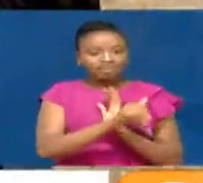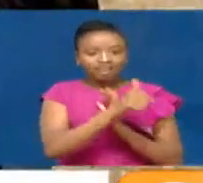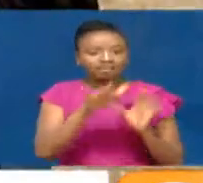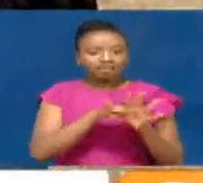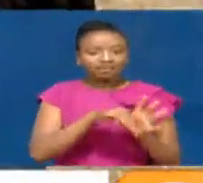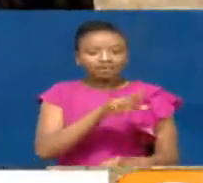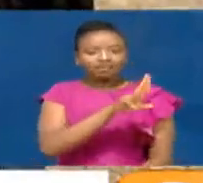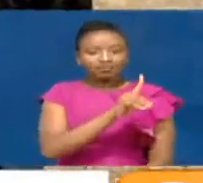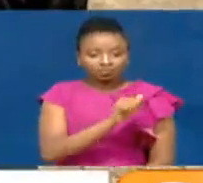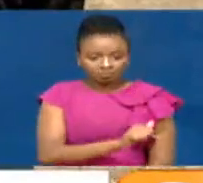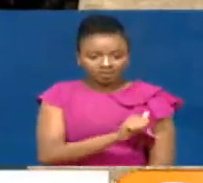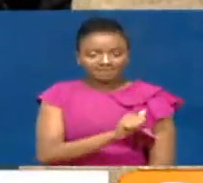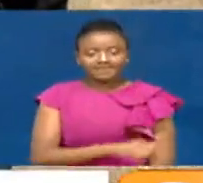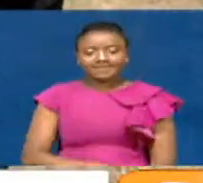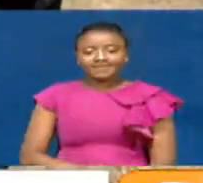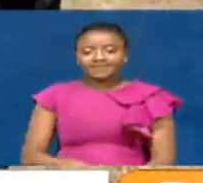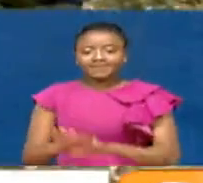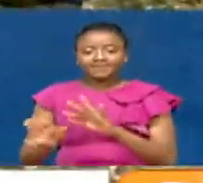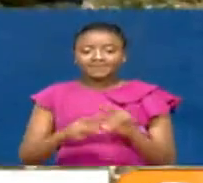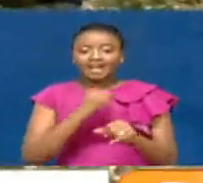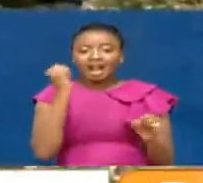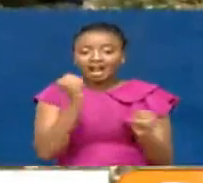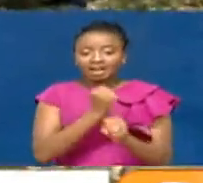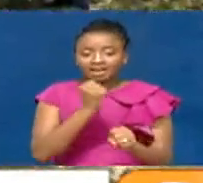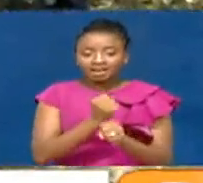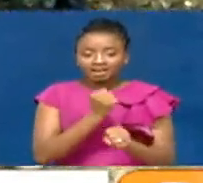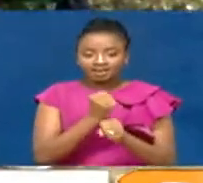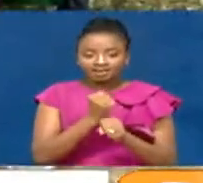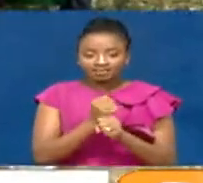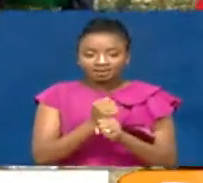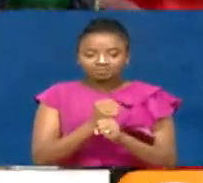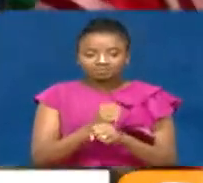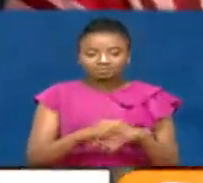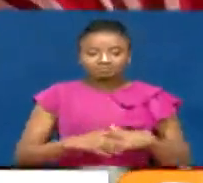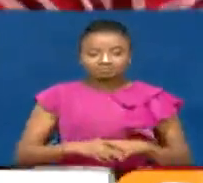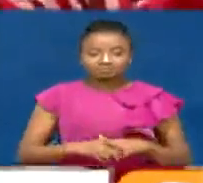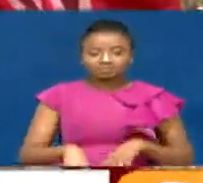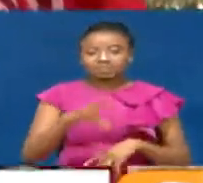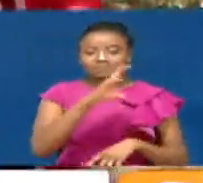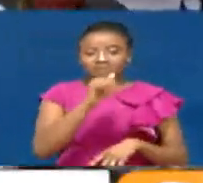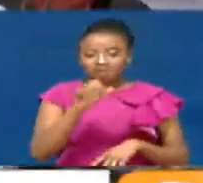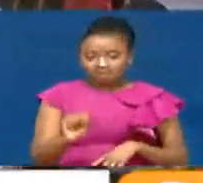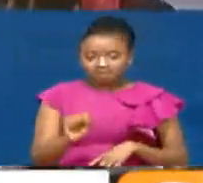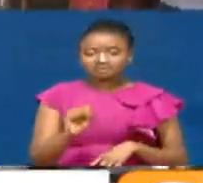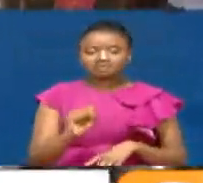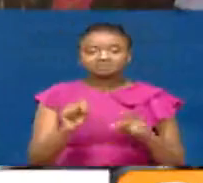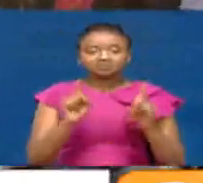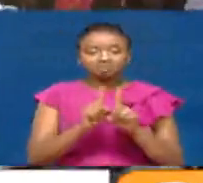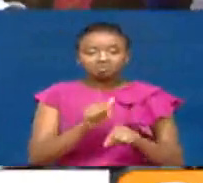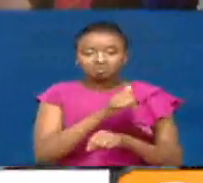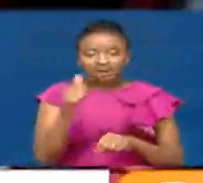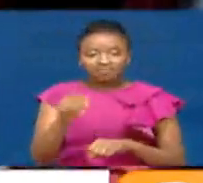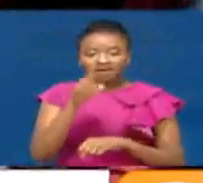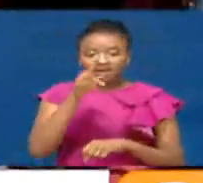governorship. Labour Chief Administrative Secretary Patrick Ole Ntutu, Women Representative Soipan Tuya and Narok West